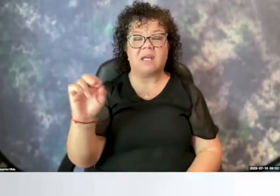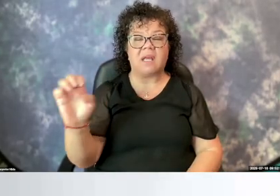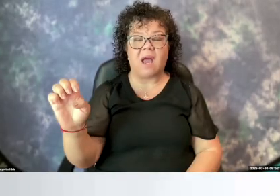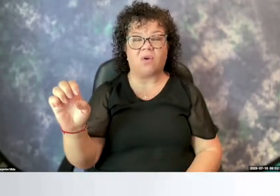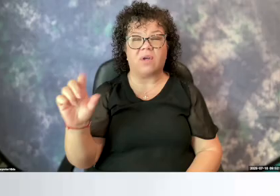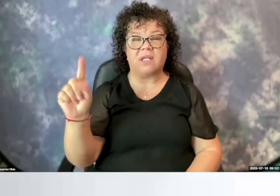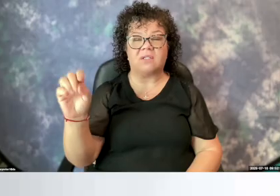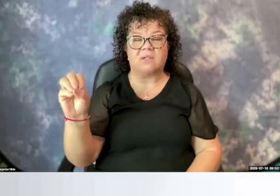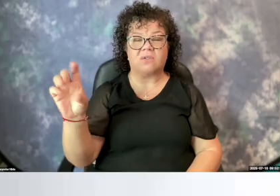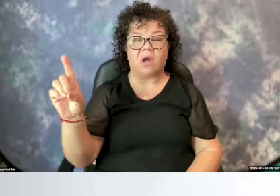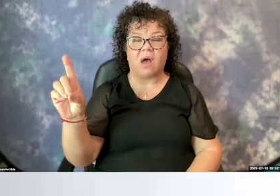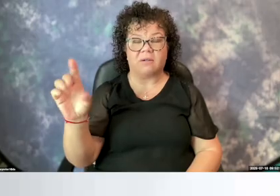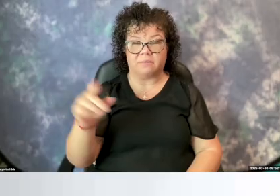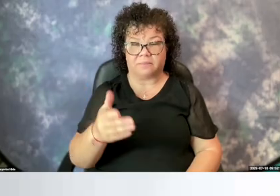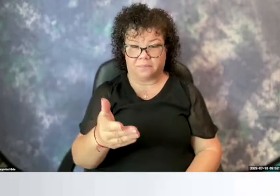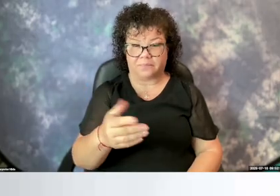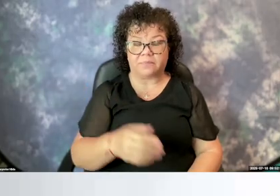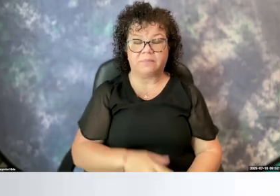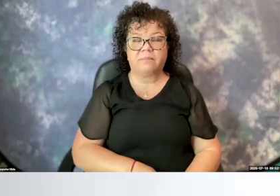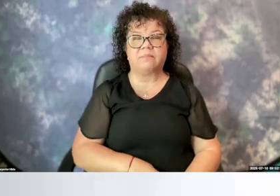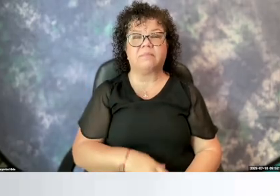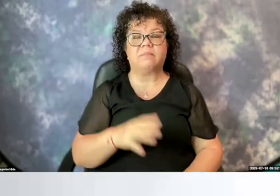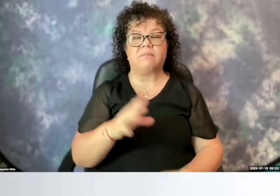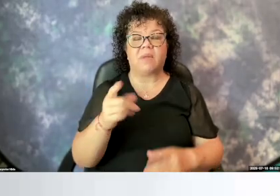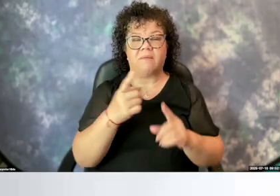Todd. I'm unmuting you. Please go ahead.